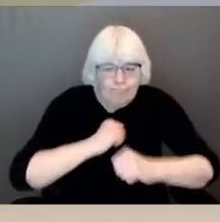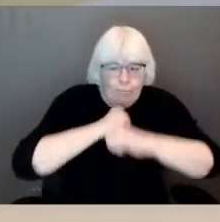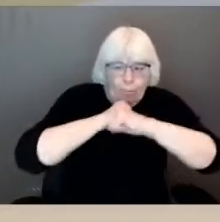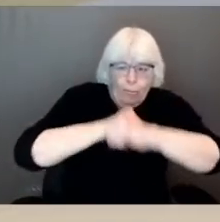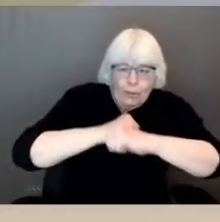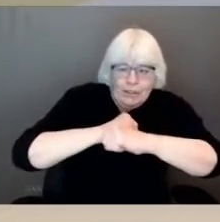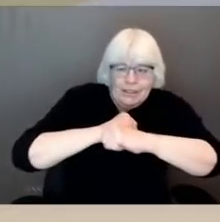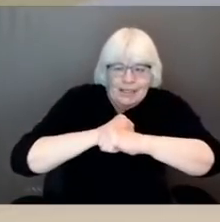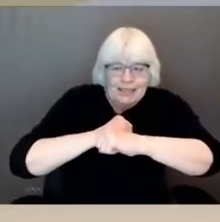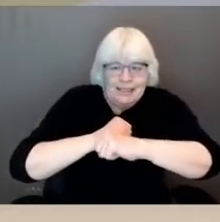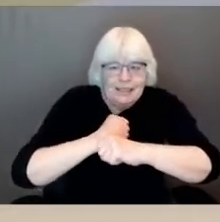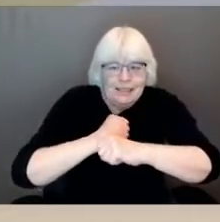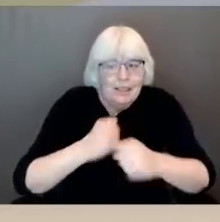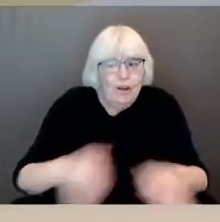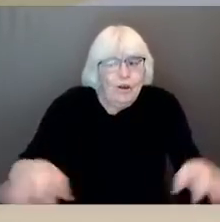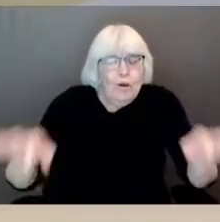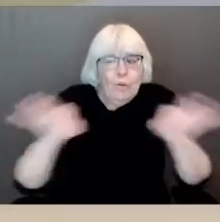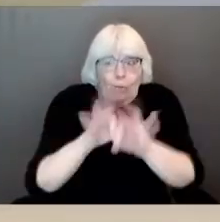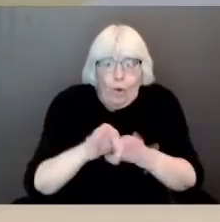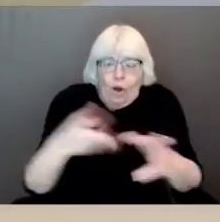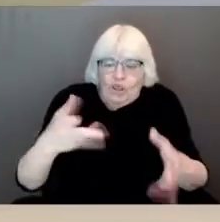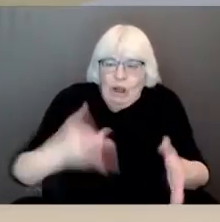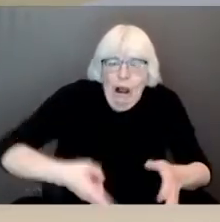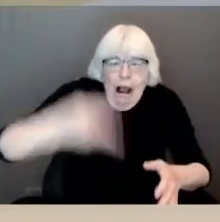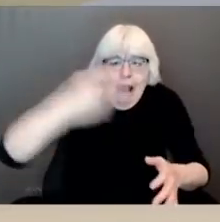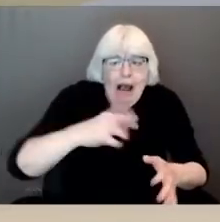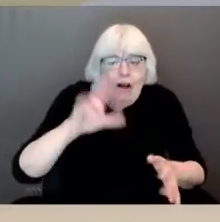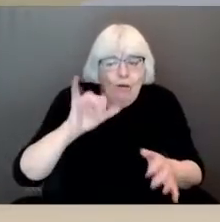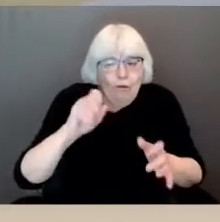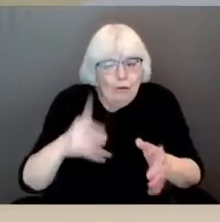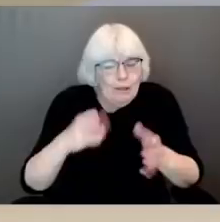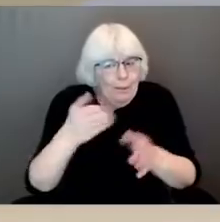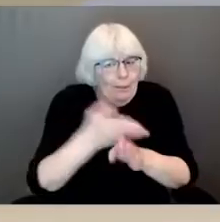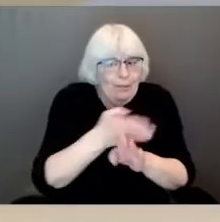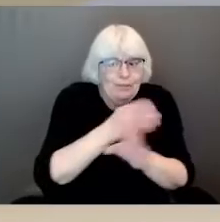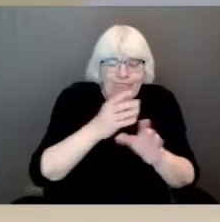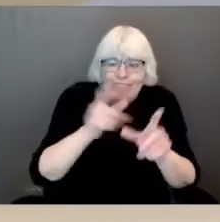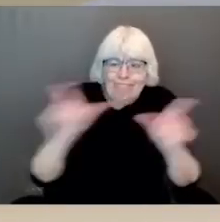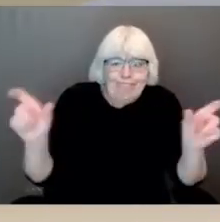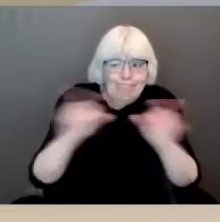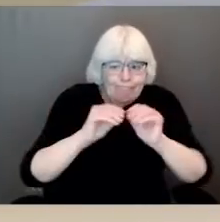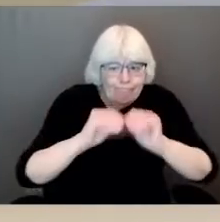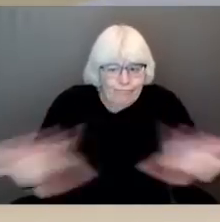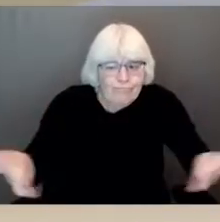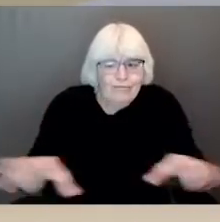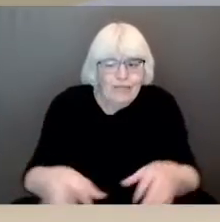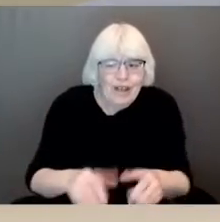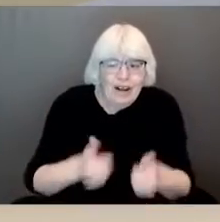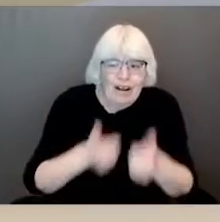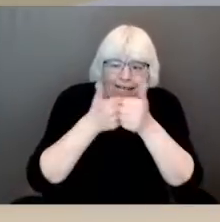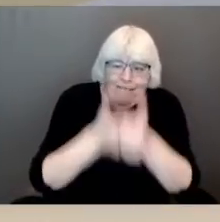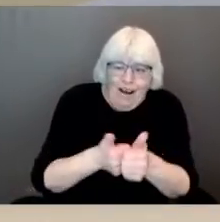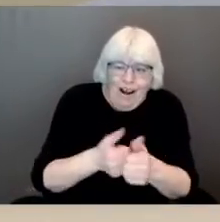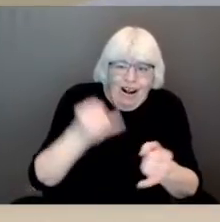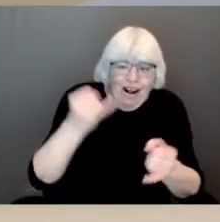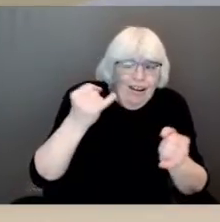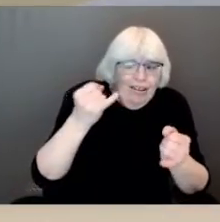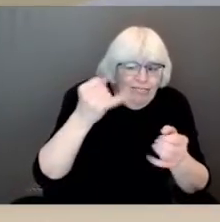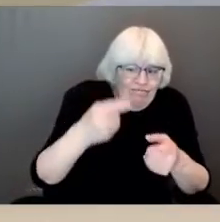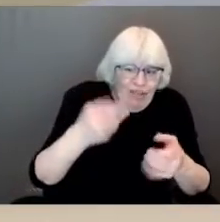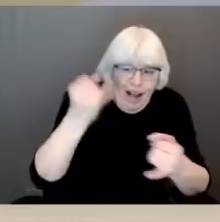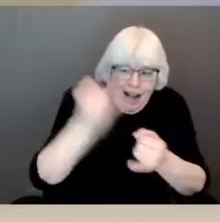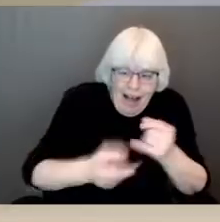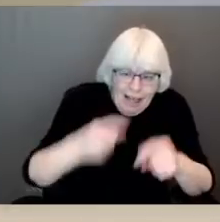congregate living settings, high risk of severe outcomes, time since last dose, and a shortened interval of 21 days between the first and second dose when